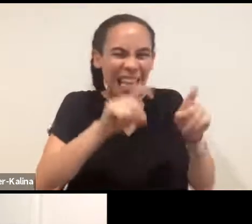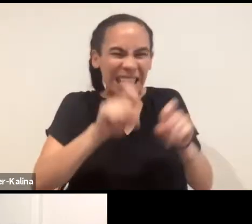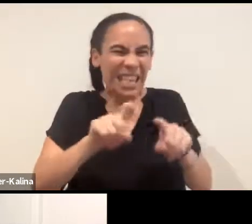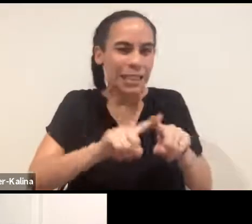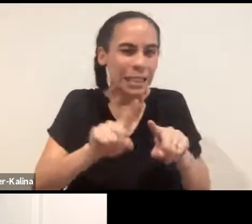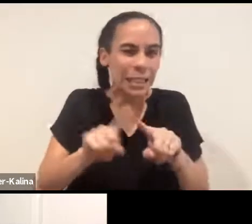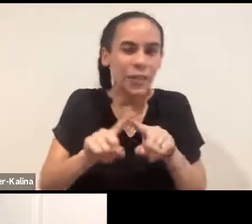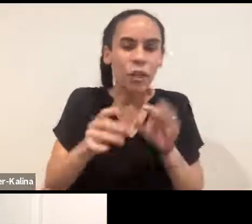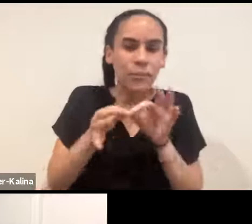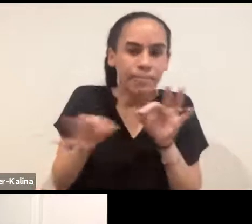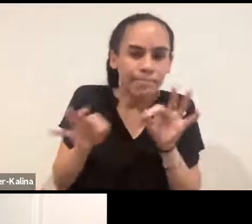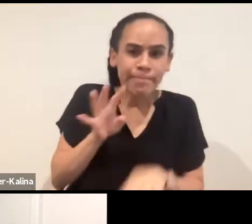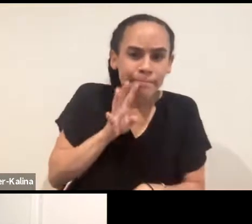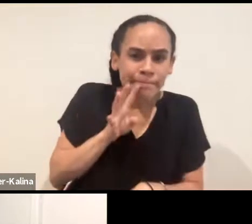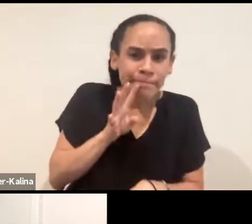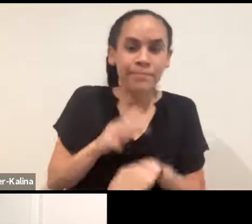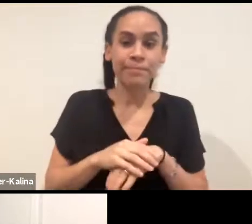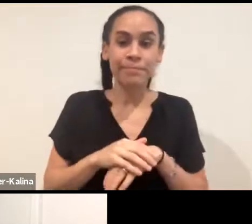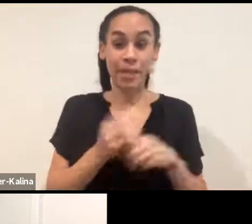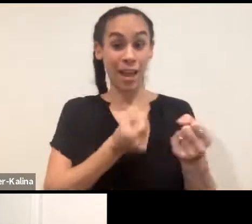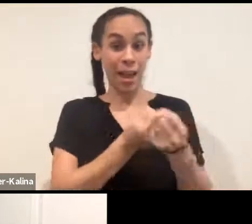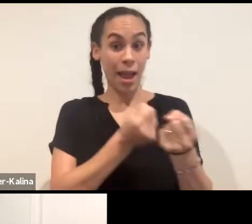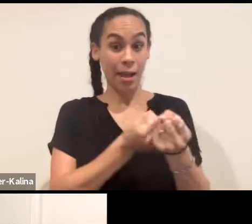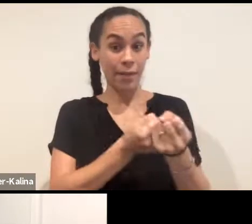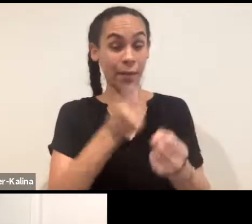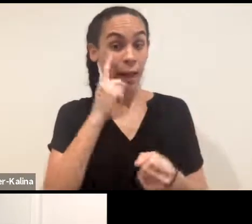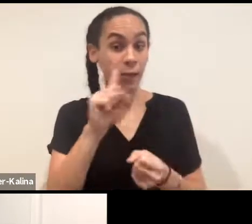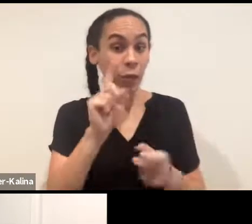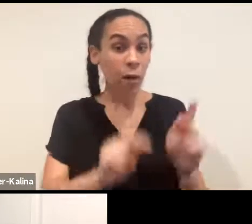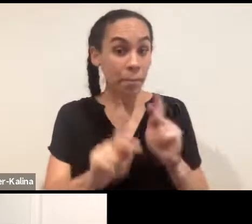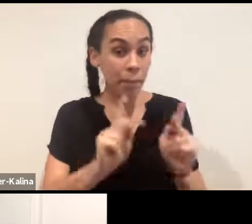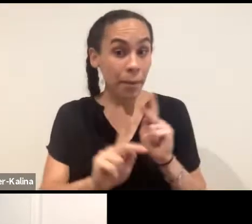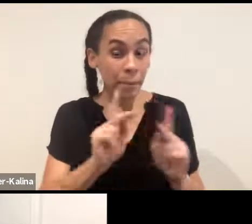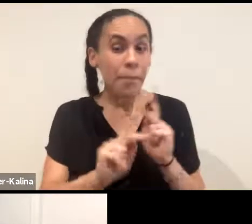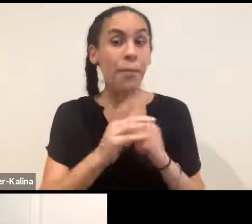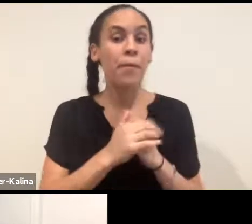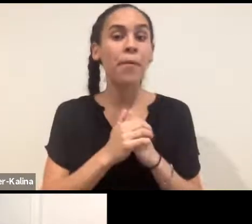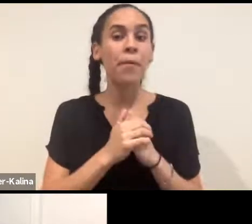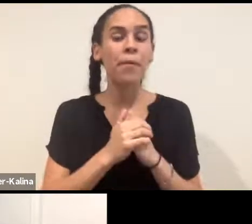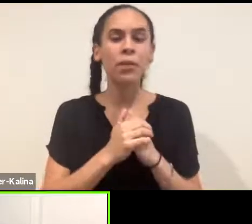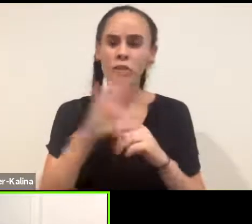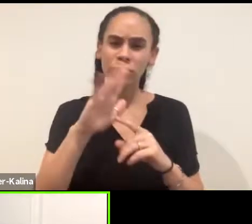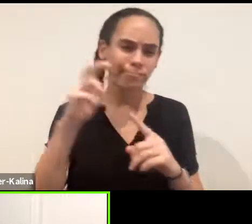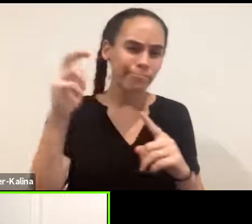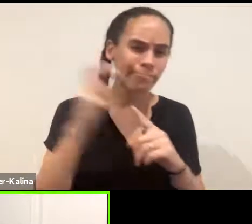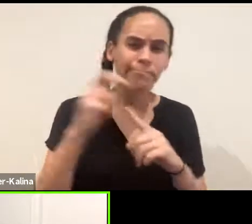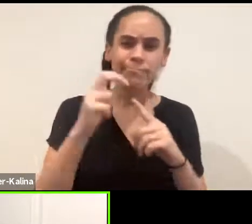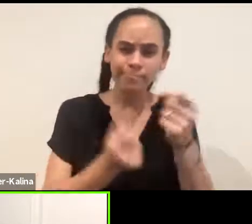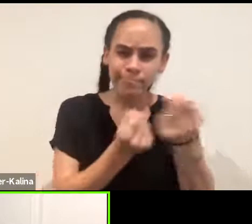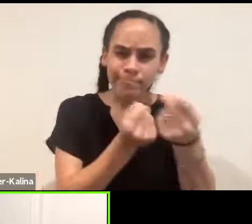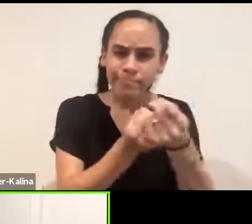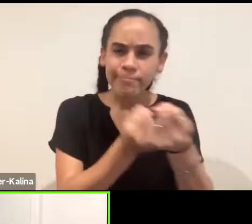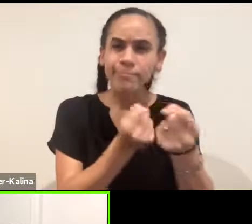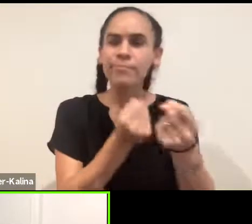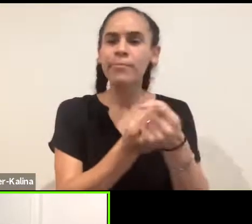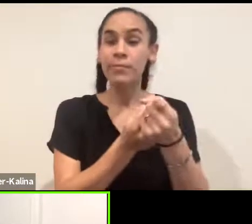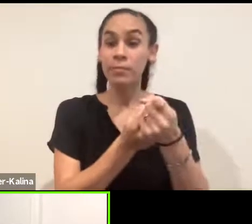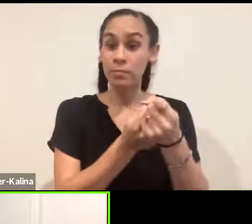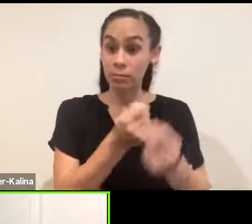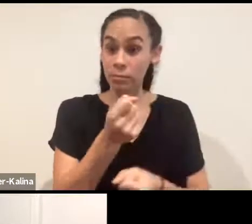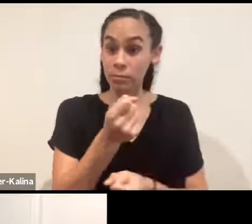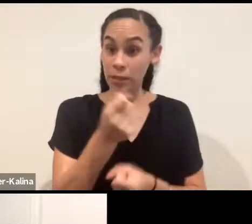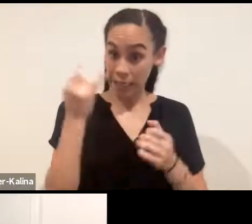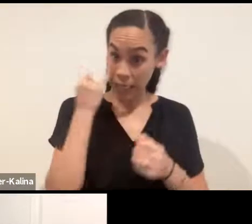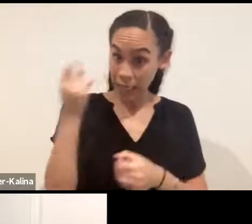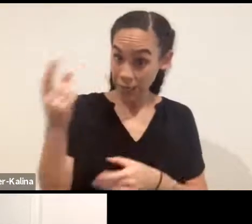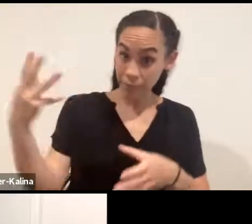then it's advocating for people, really stepping up and advocating for them as a champion, as, right. Whether or not they're in the room.